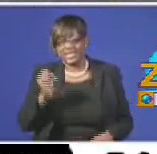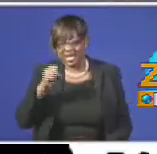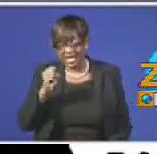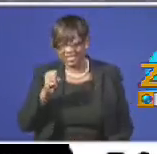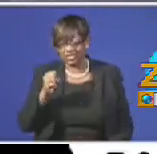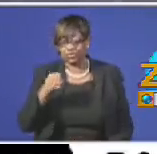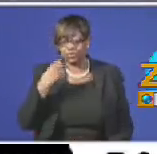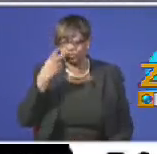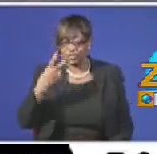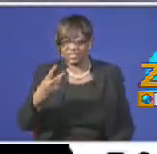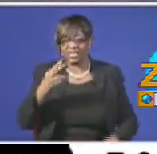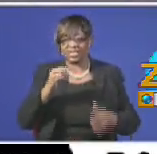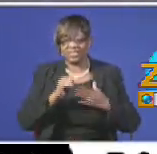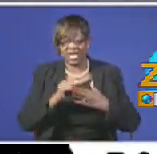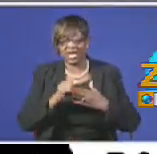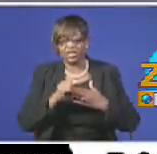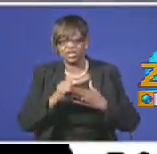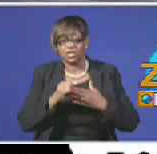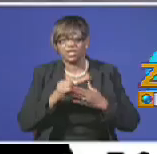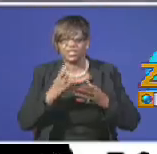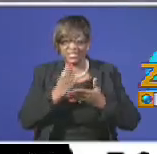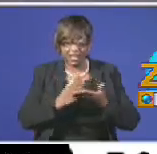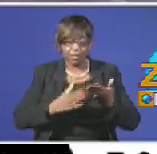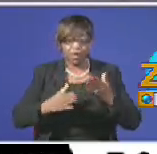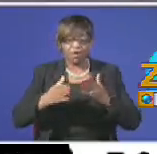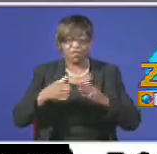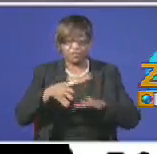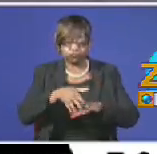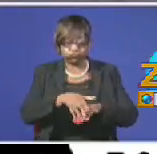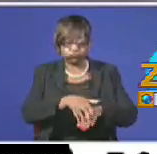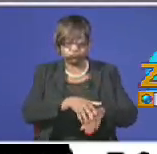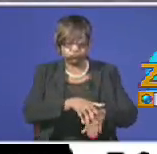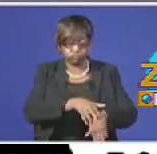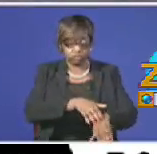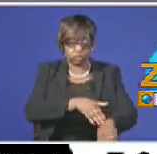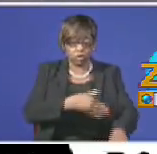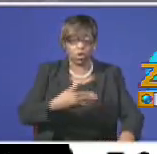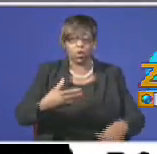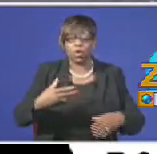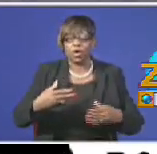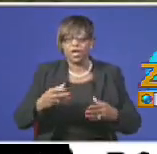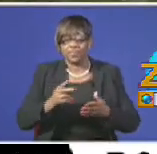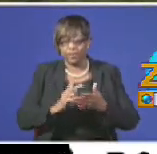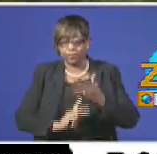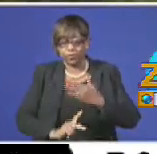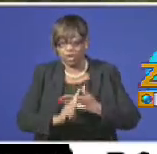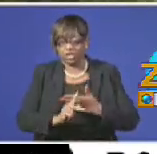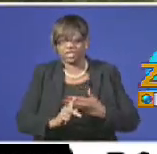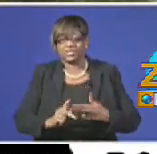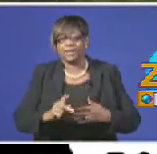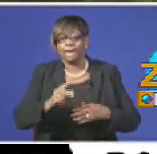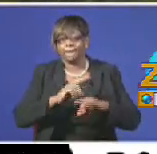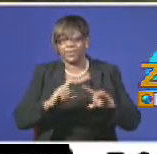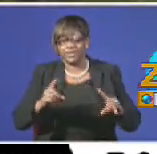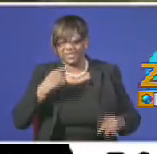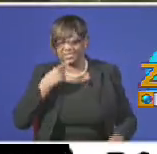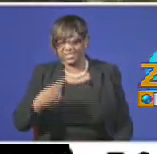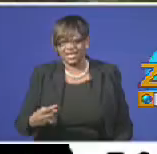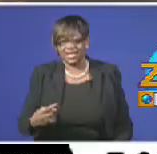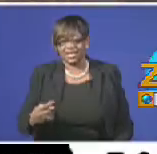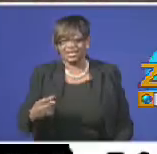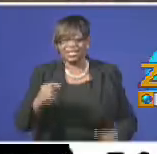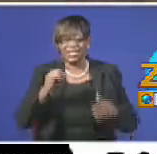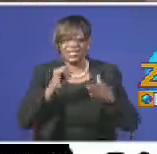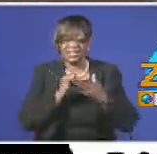has stalled some of its major projects, particularly one funded by the Global Environment Facility, designed to upgrade some of its parks. As